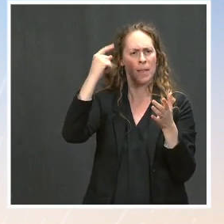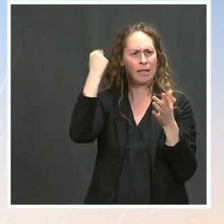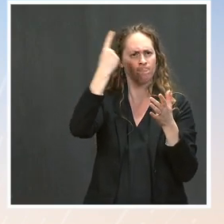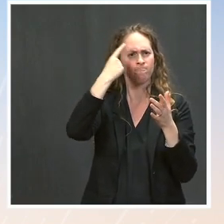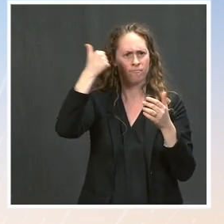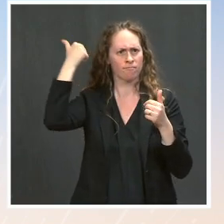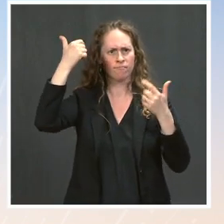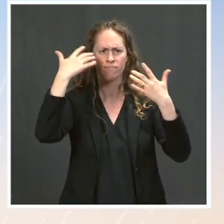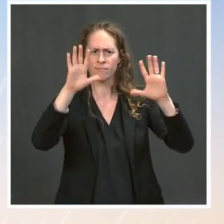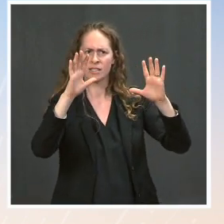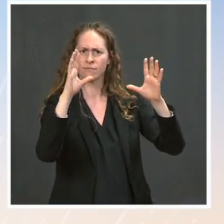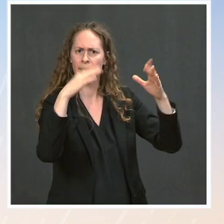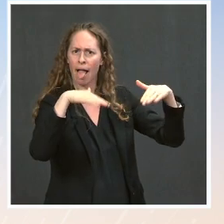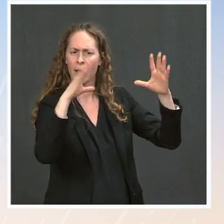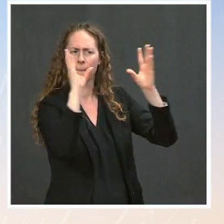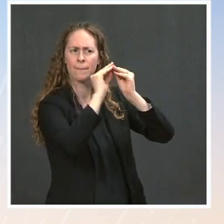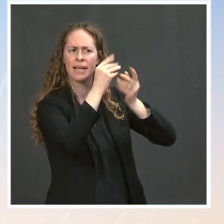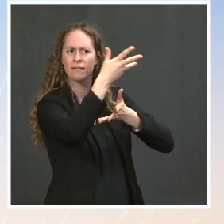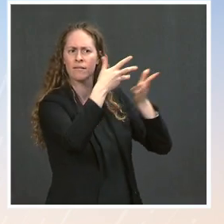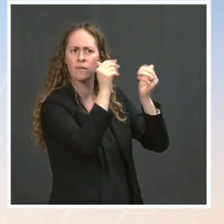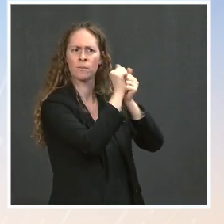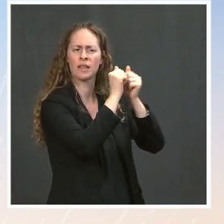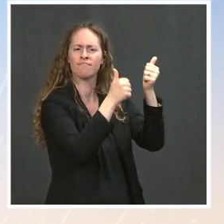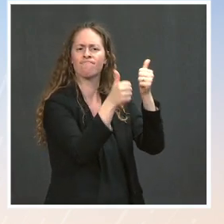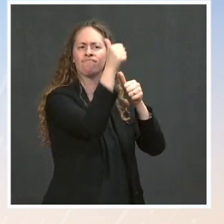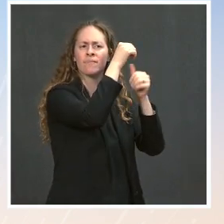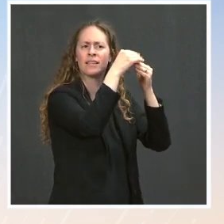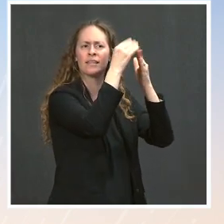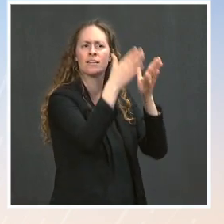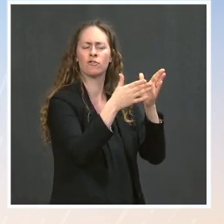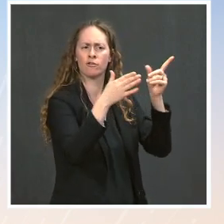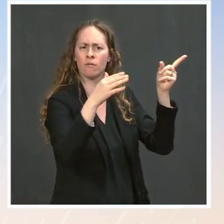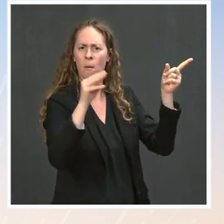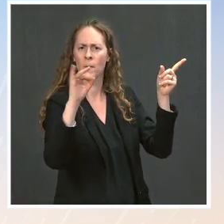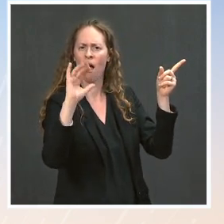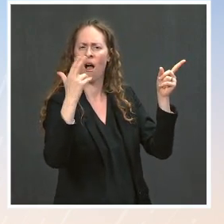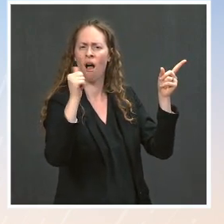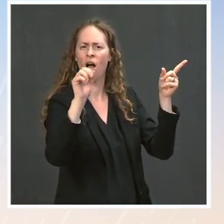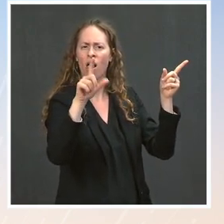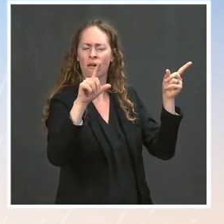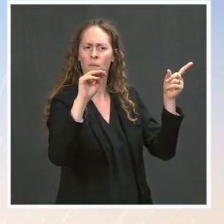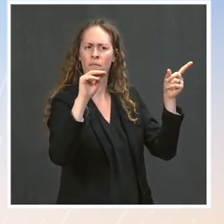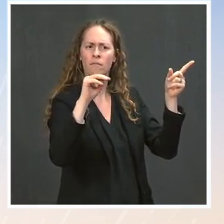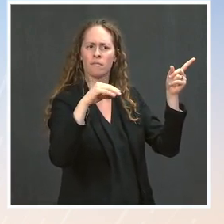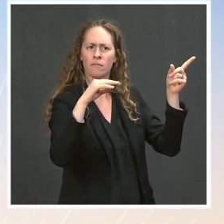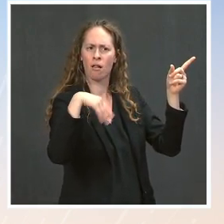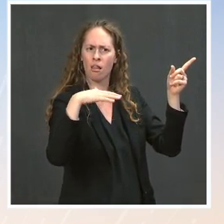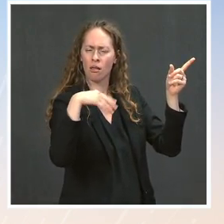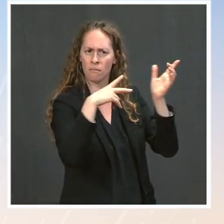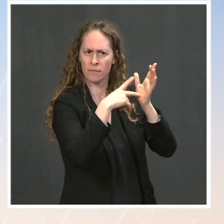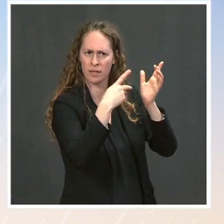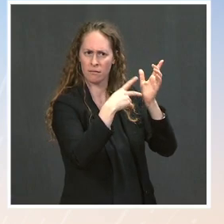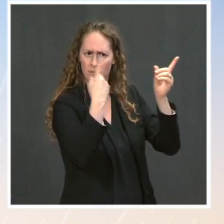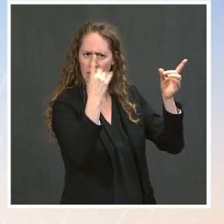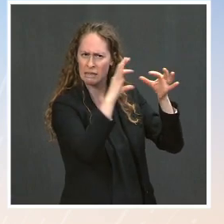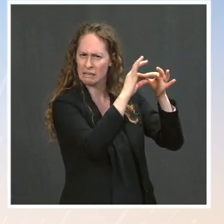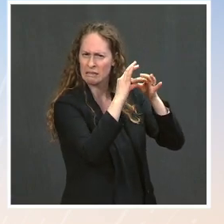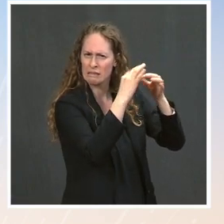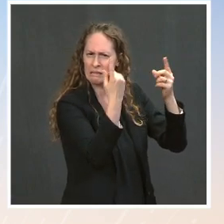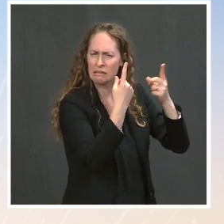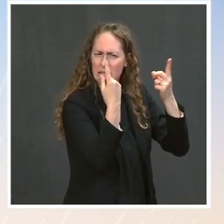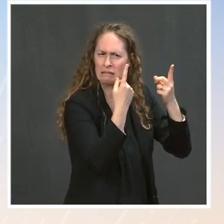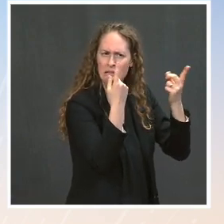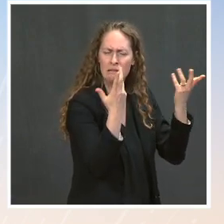McCarthy. What does that say about unity? And also, there are some other legislative issues as it relates to H.R. 1 and